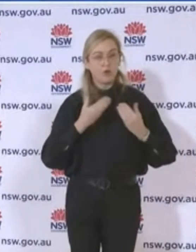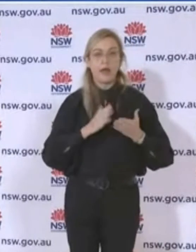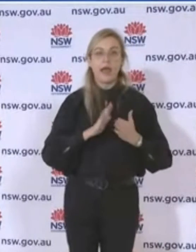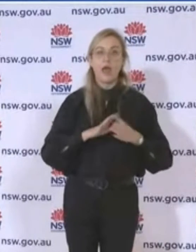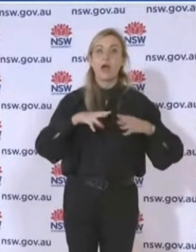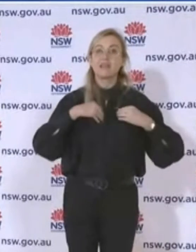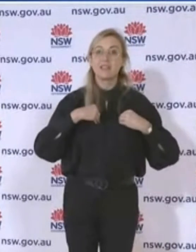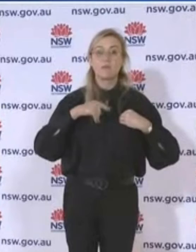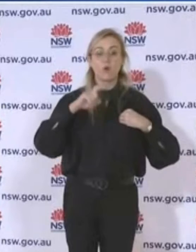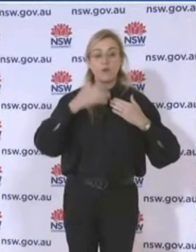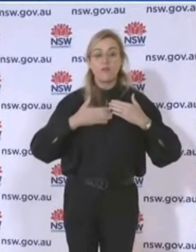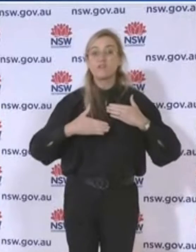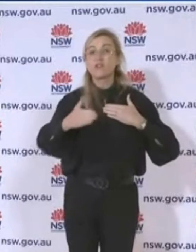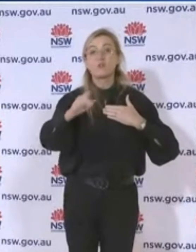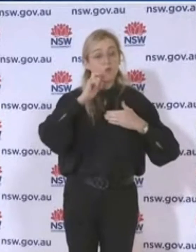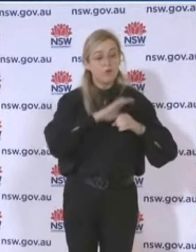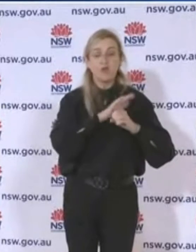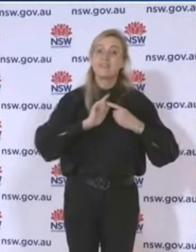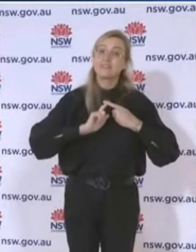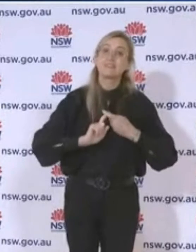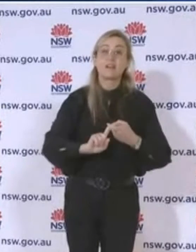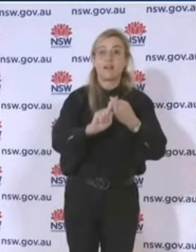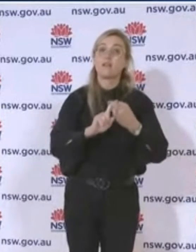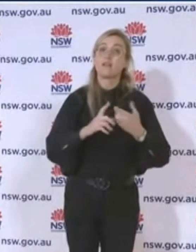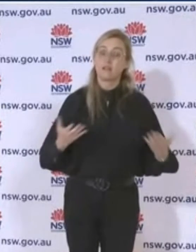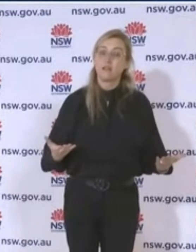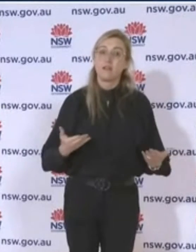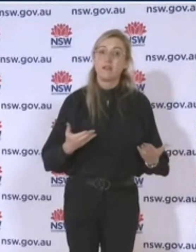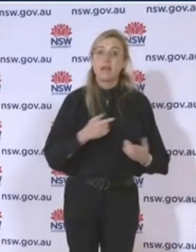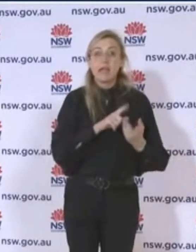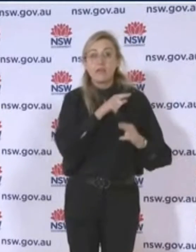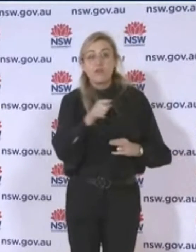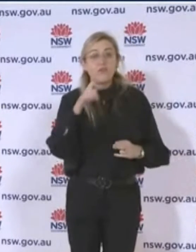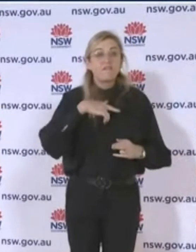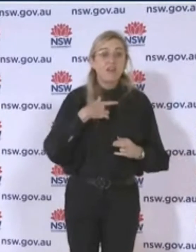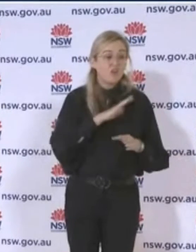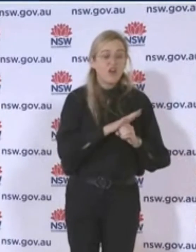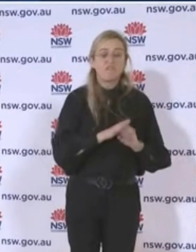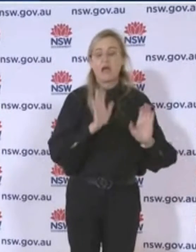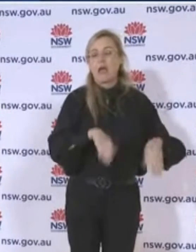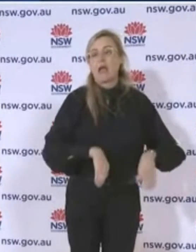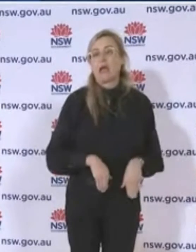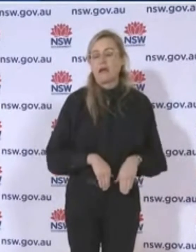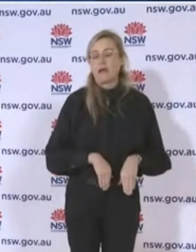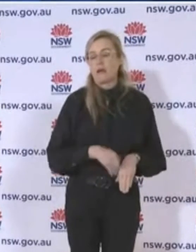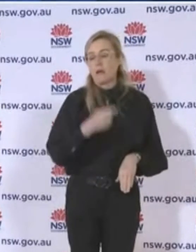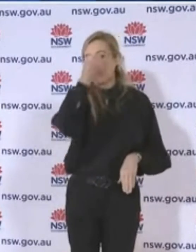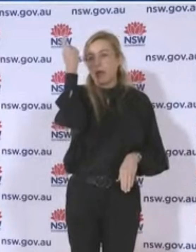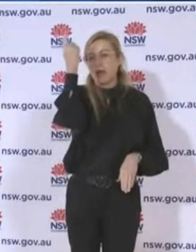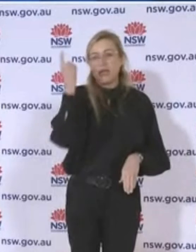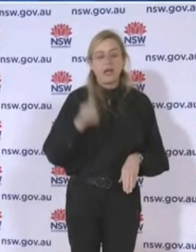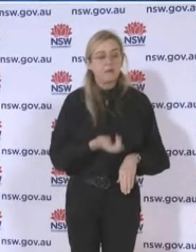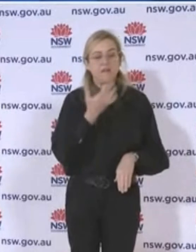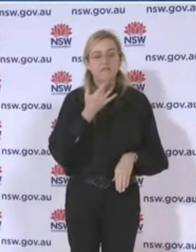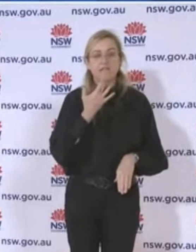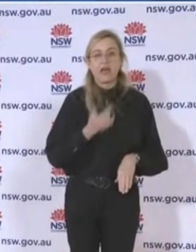the way for all of Australia into the future. And those people who think COVID isn't a serious disease, or those who think we don't need to take the action